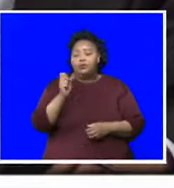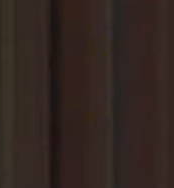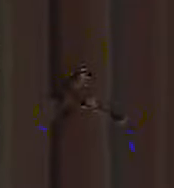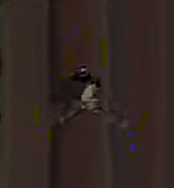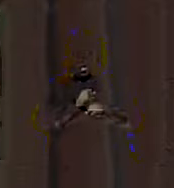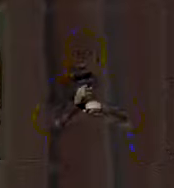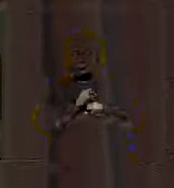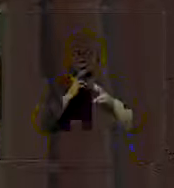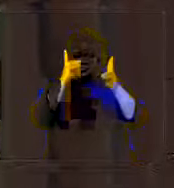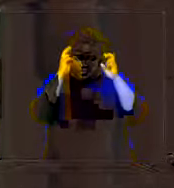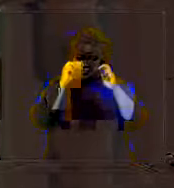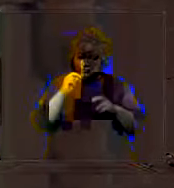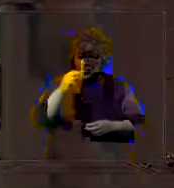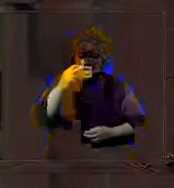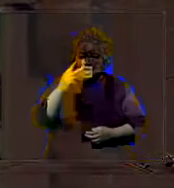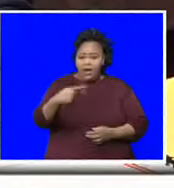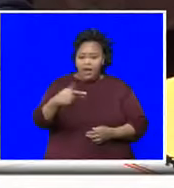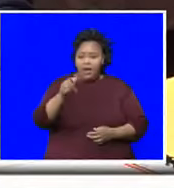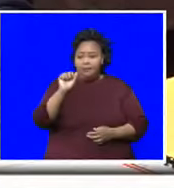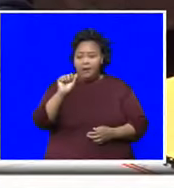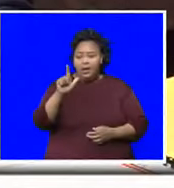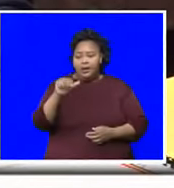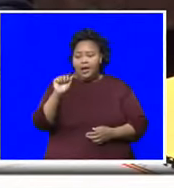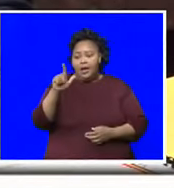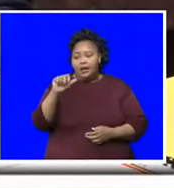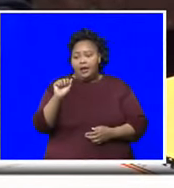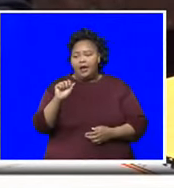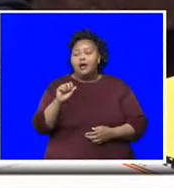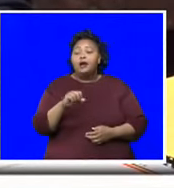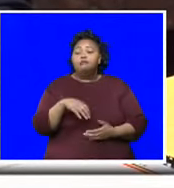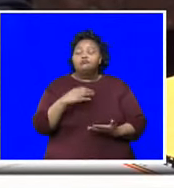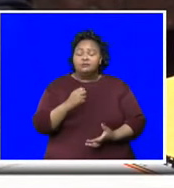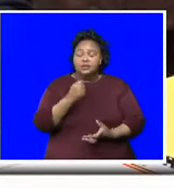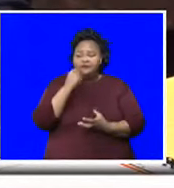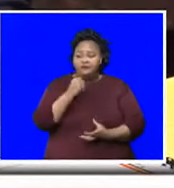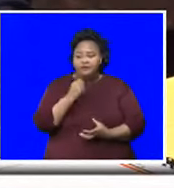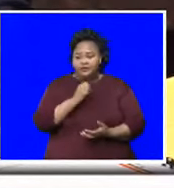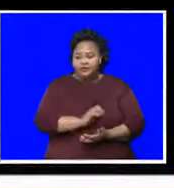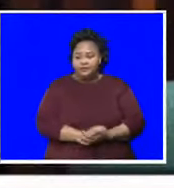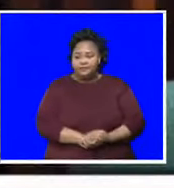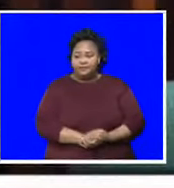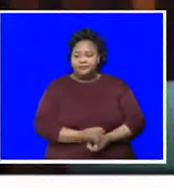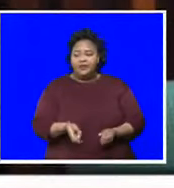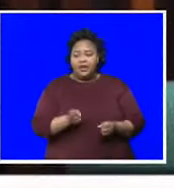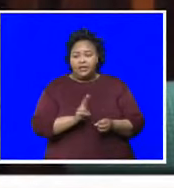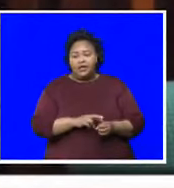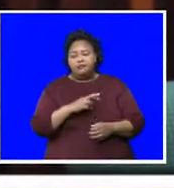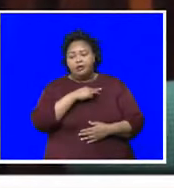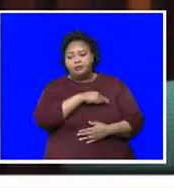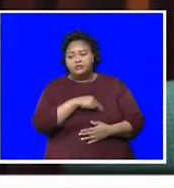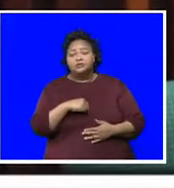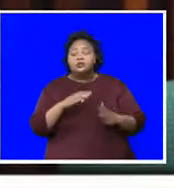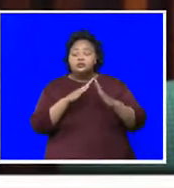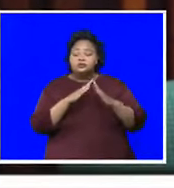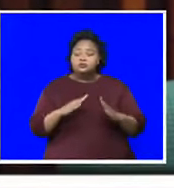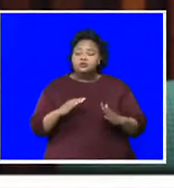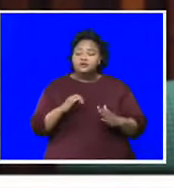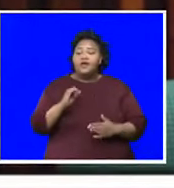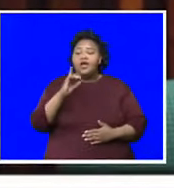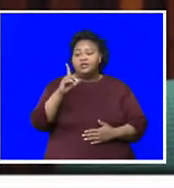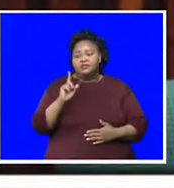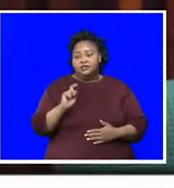highlighted that there is a great need for the Ministry of ICT to intervene. Le report yake ifuneka